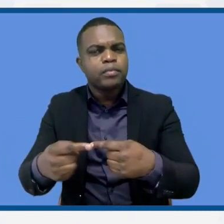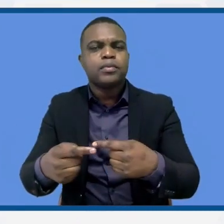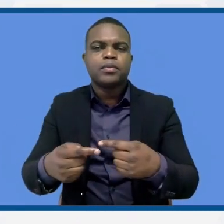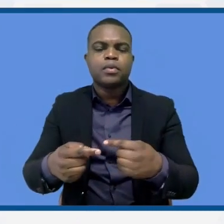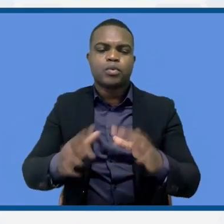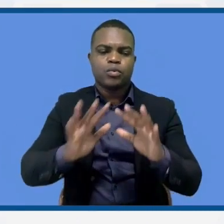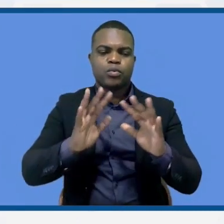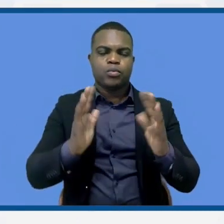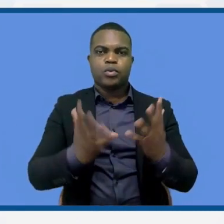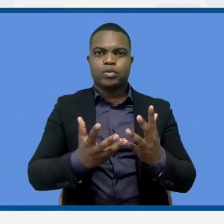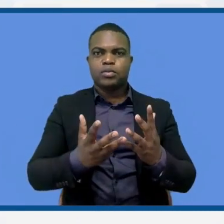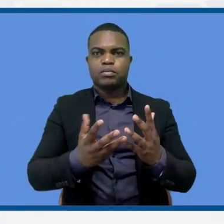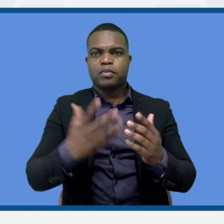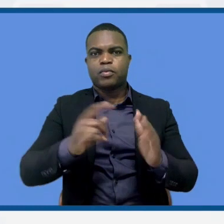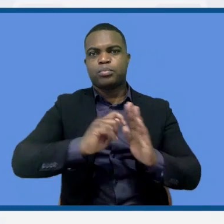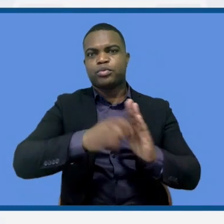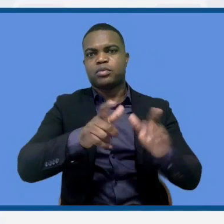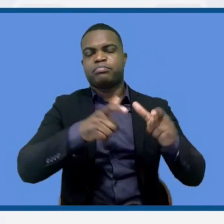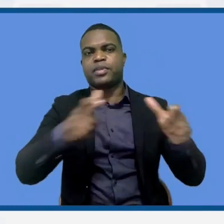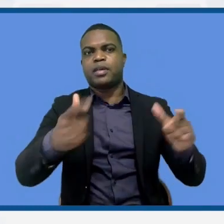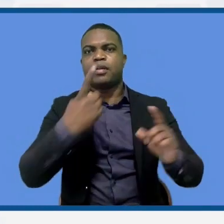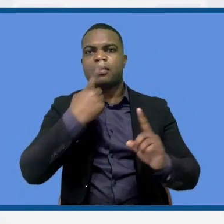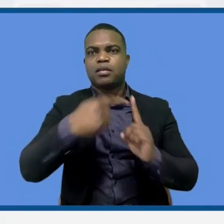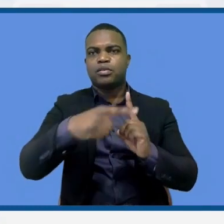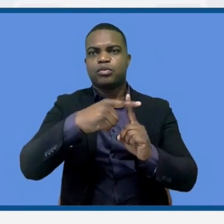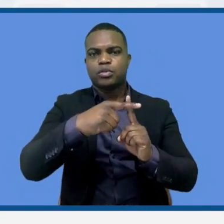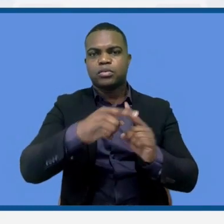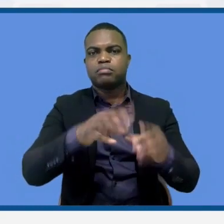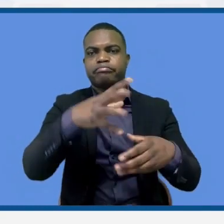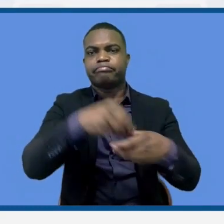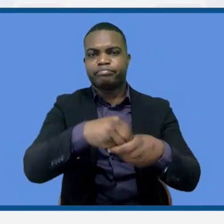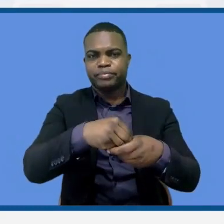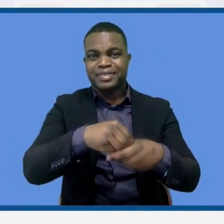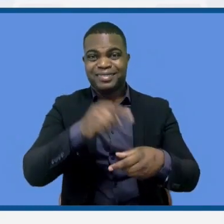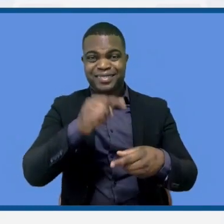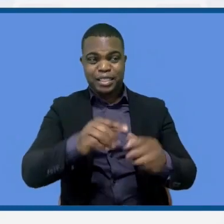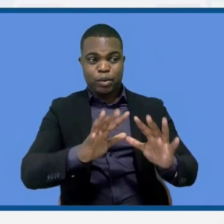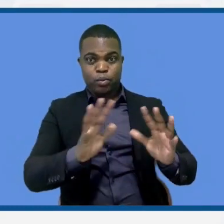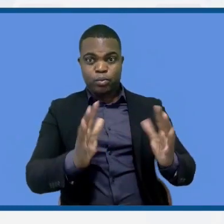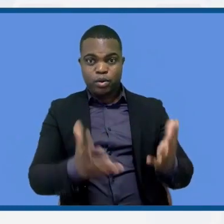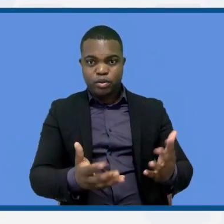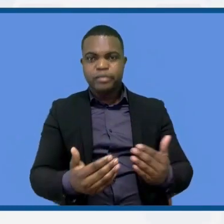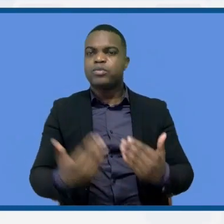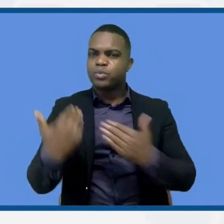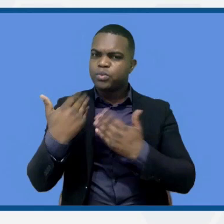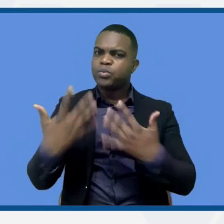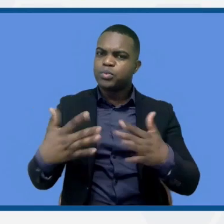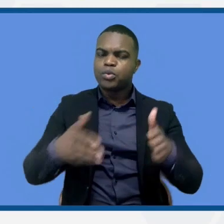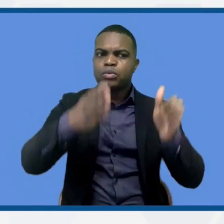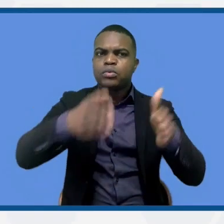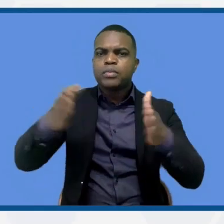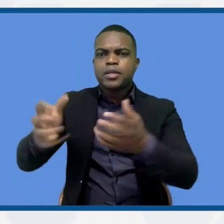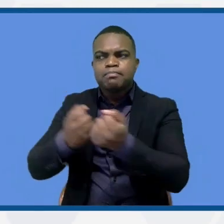resilience building must equally include science as well as the people being affected by whatever it is that we're trying to